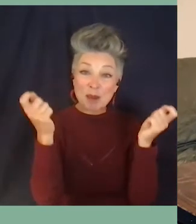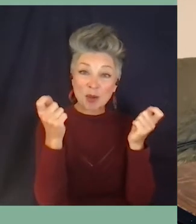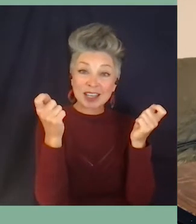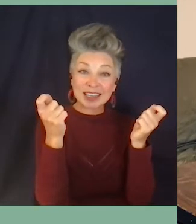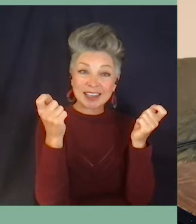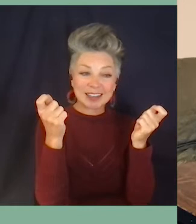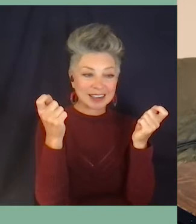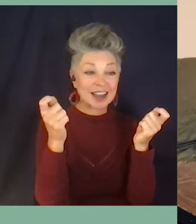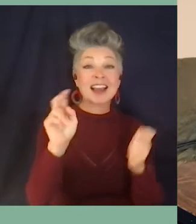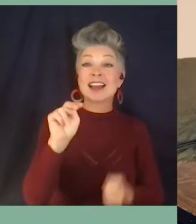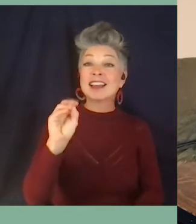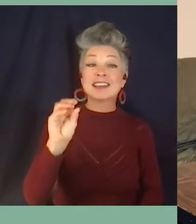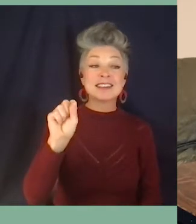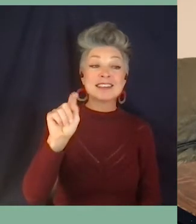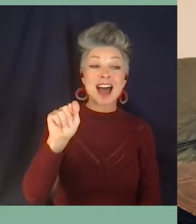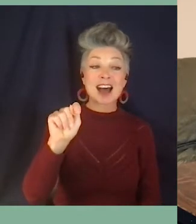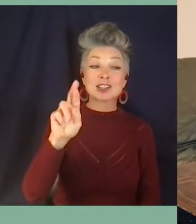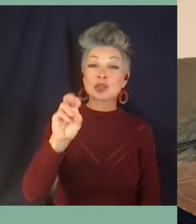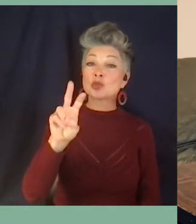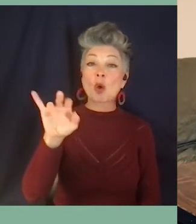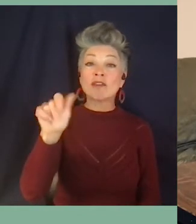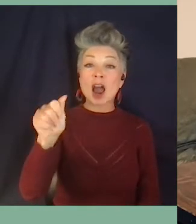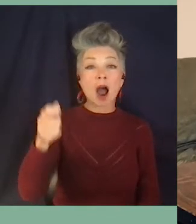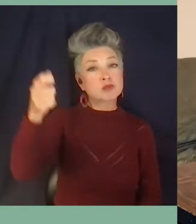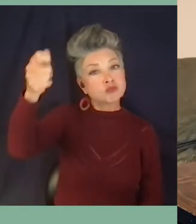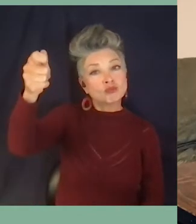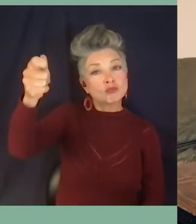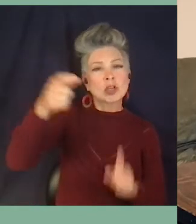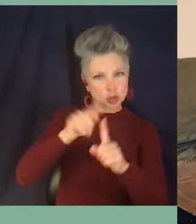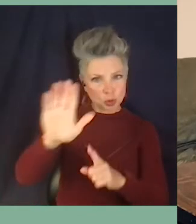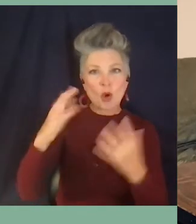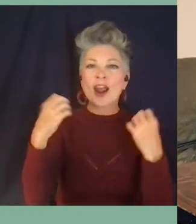ceremony. Na zdorovye, to your health.